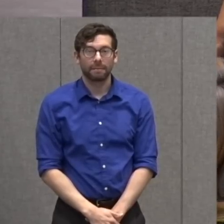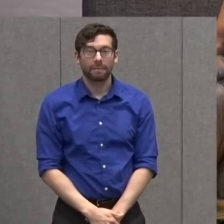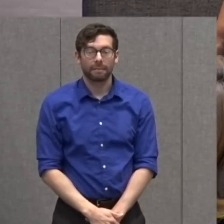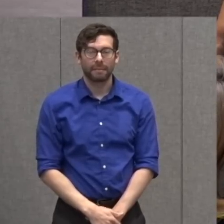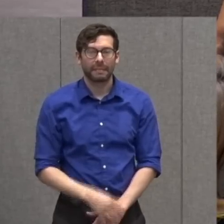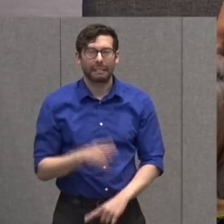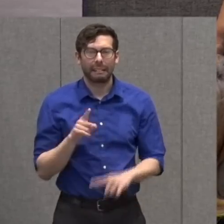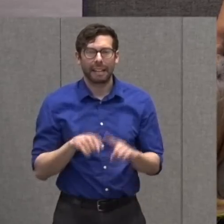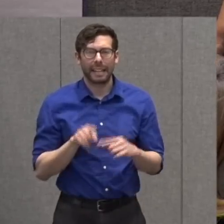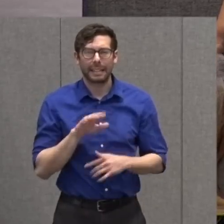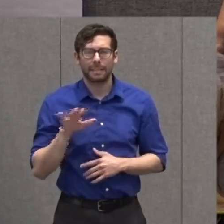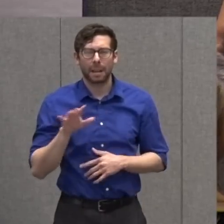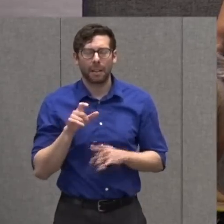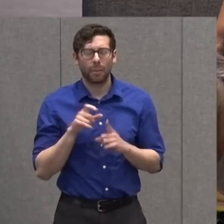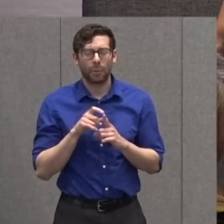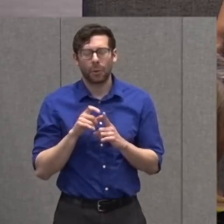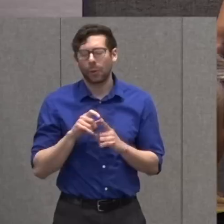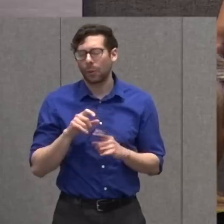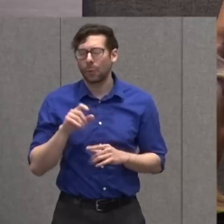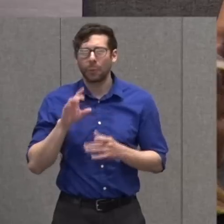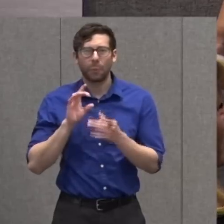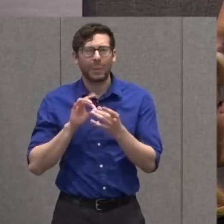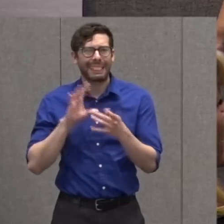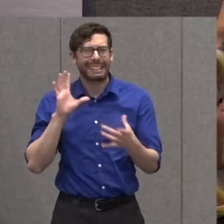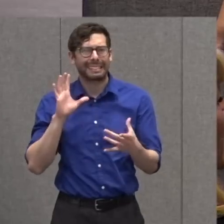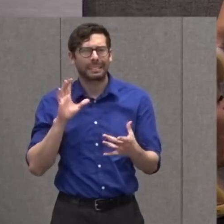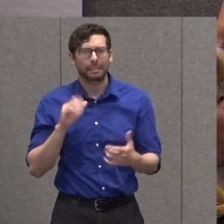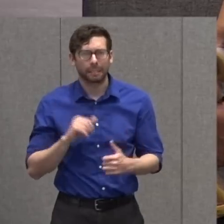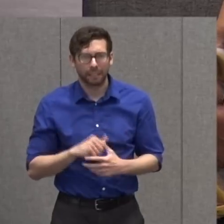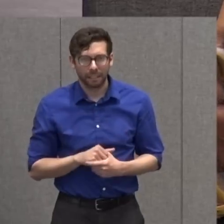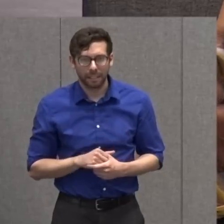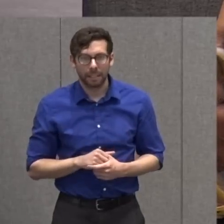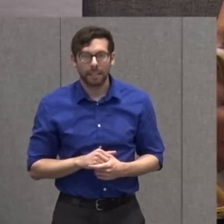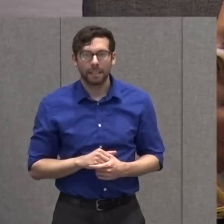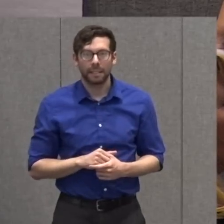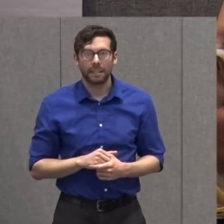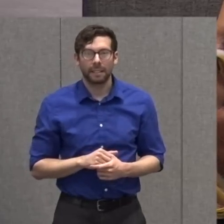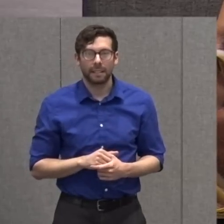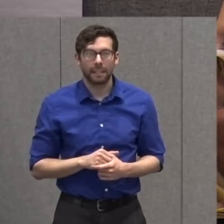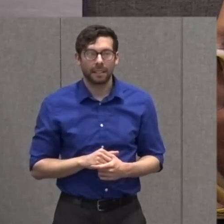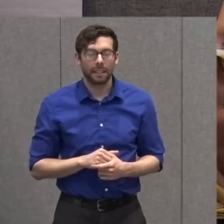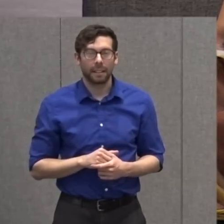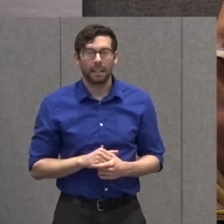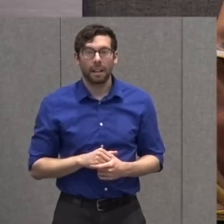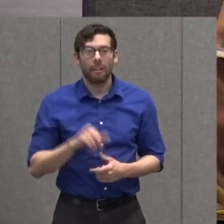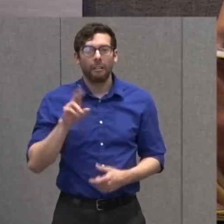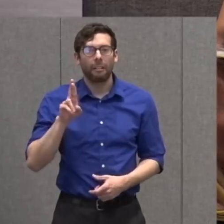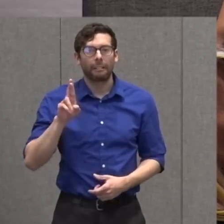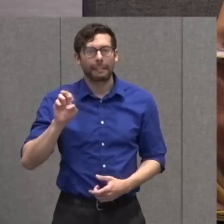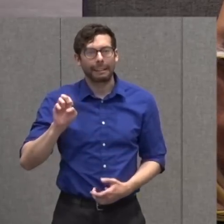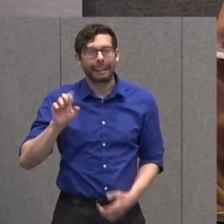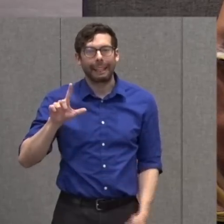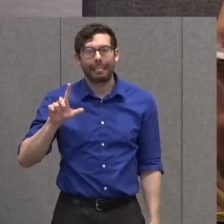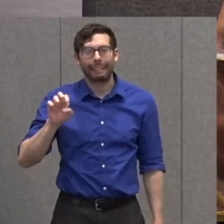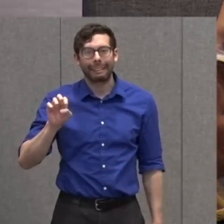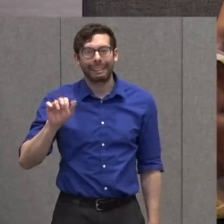I can't spell that word. Miss Groth didn't do so good. R-E-L-E. It happens. A-S-E-D. We all make mistakes,